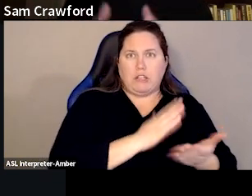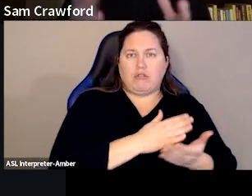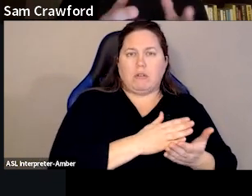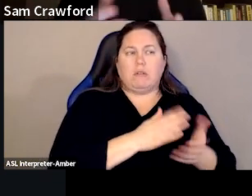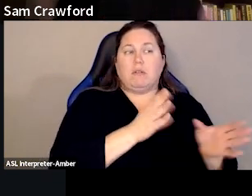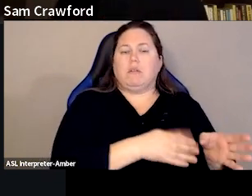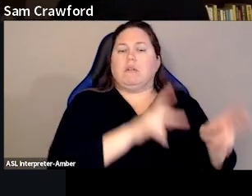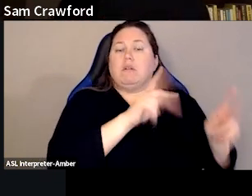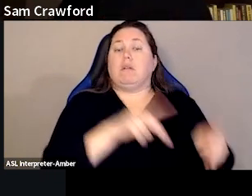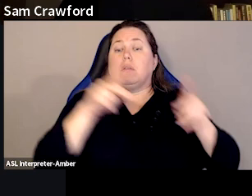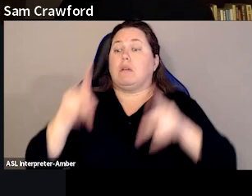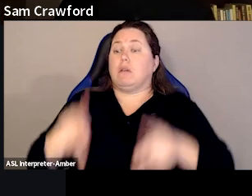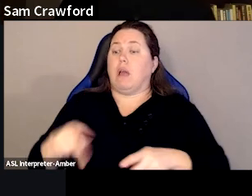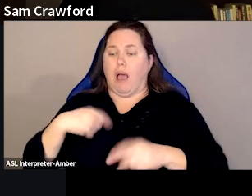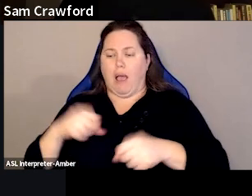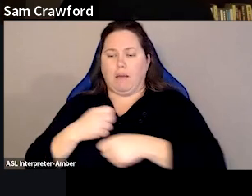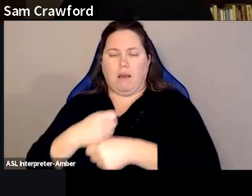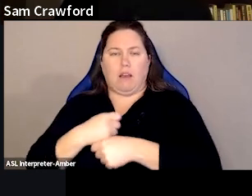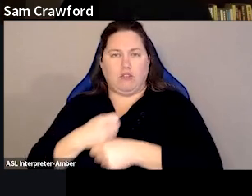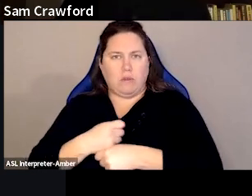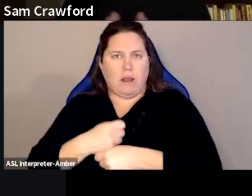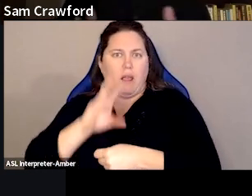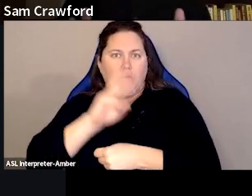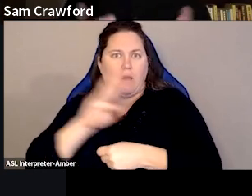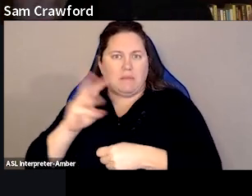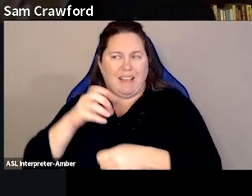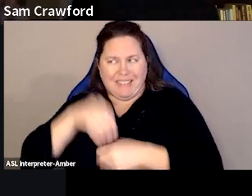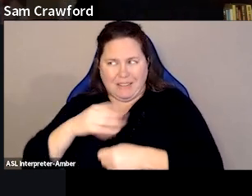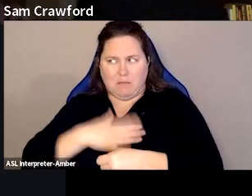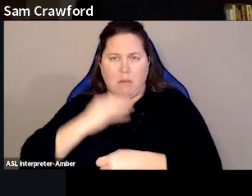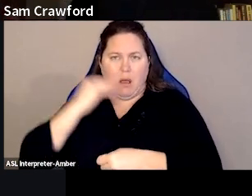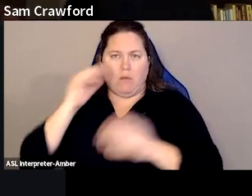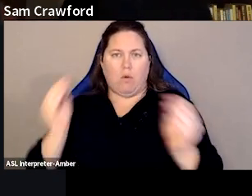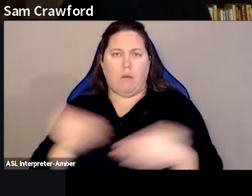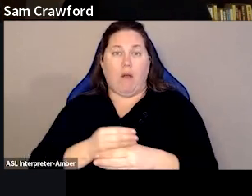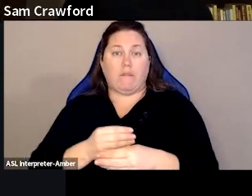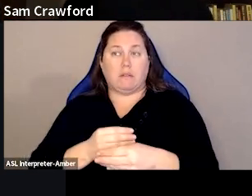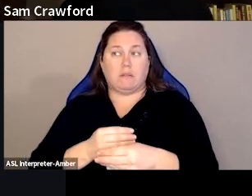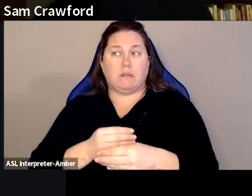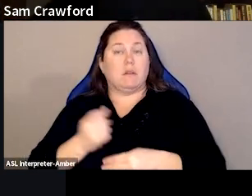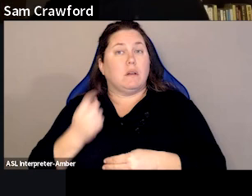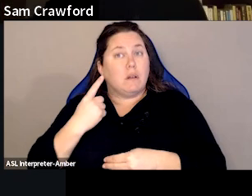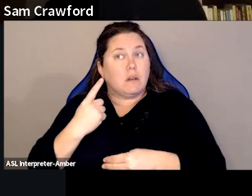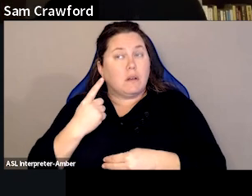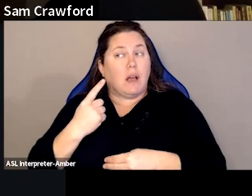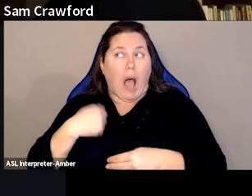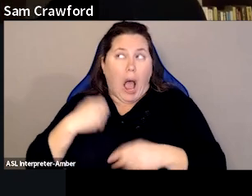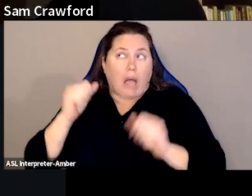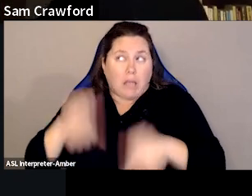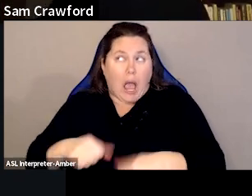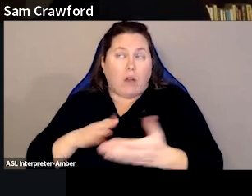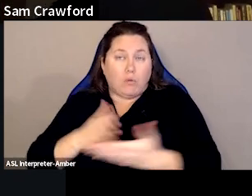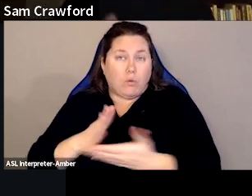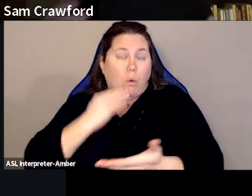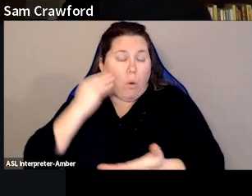functional website from your home office. But it doesn't mean that everyone has suddenly stopped eating out at restaurants. The two, I